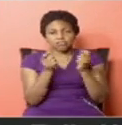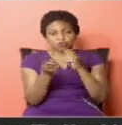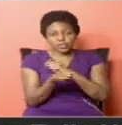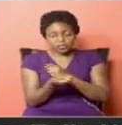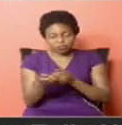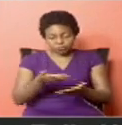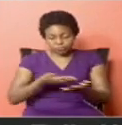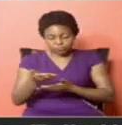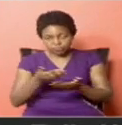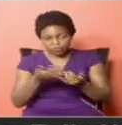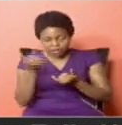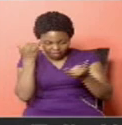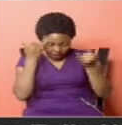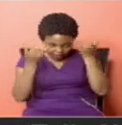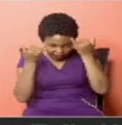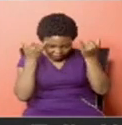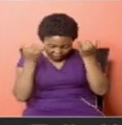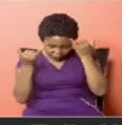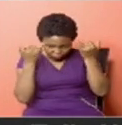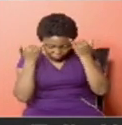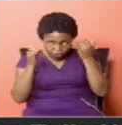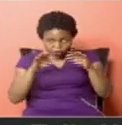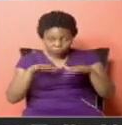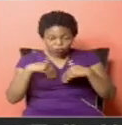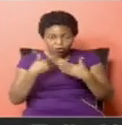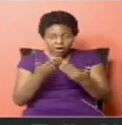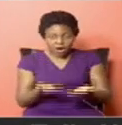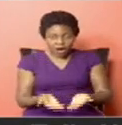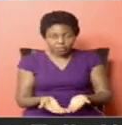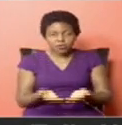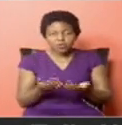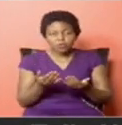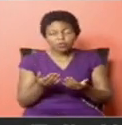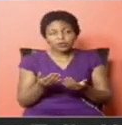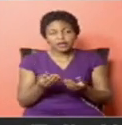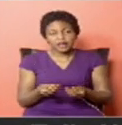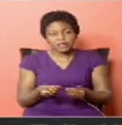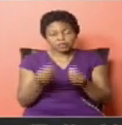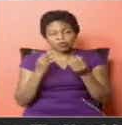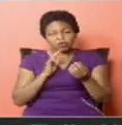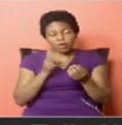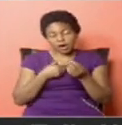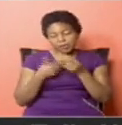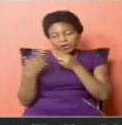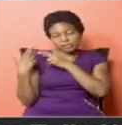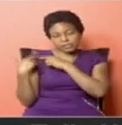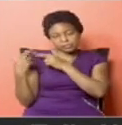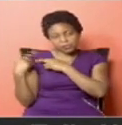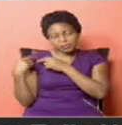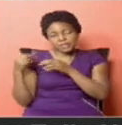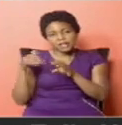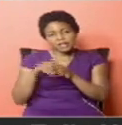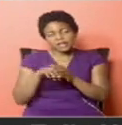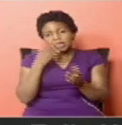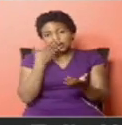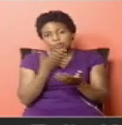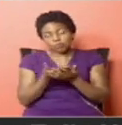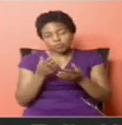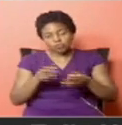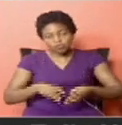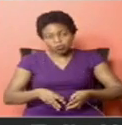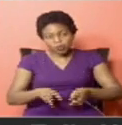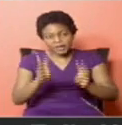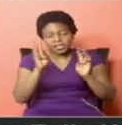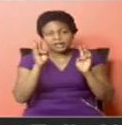views on how we can play our respective roles more effectively